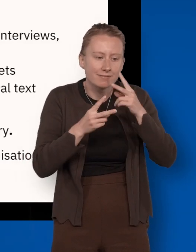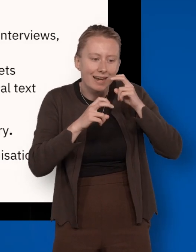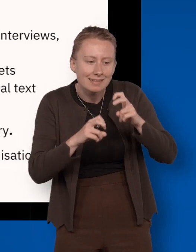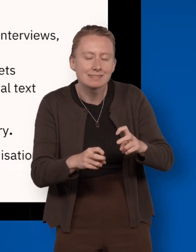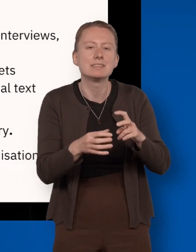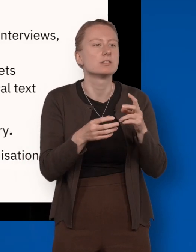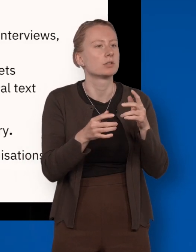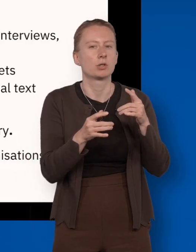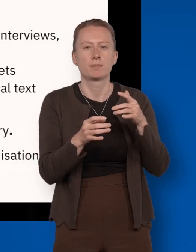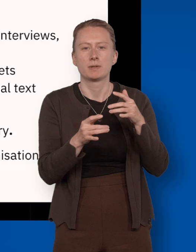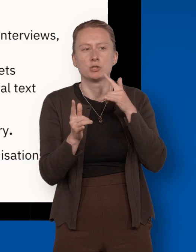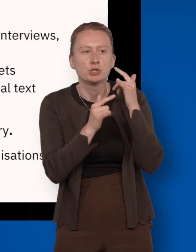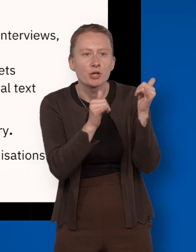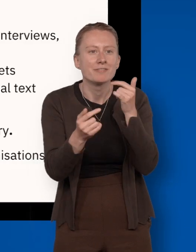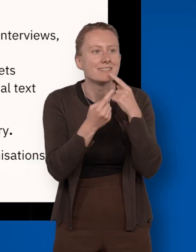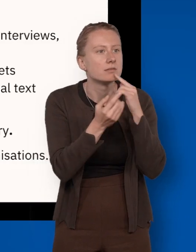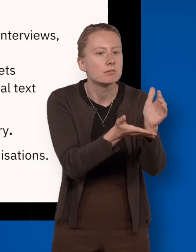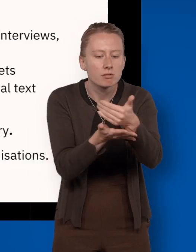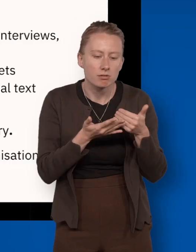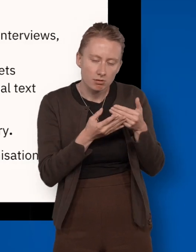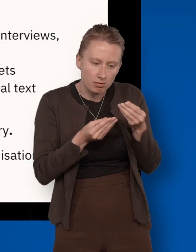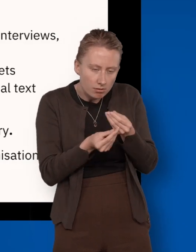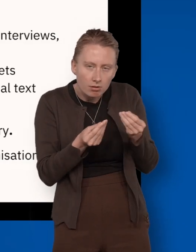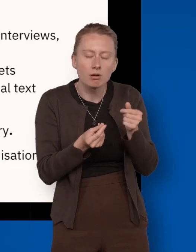So far we've done a number of things with it. We've